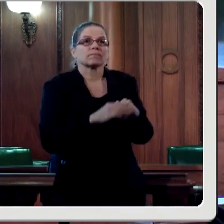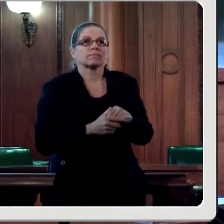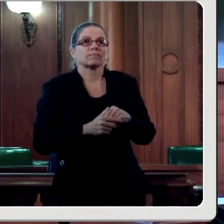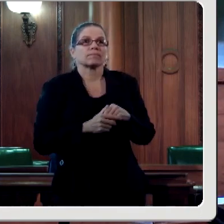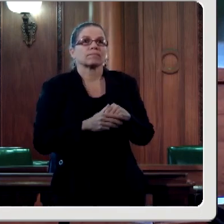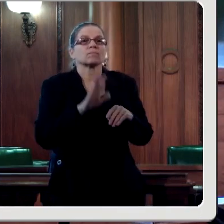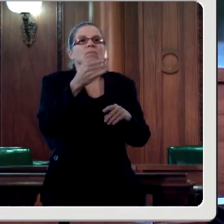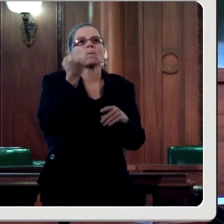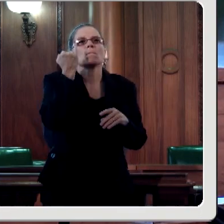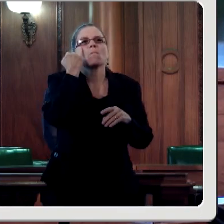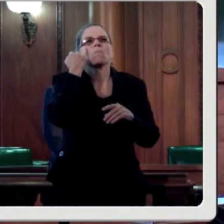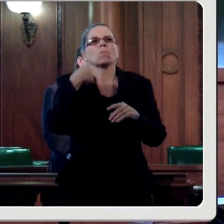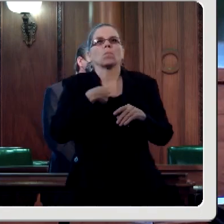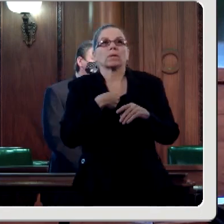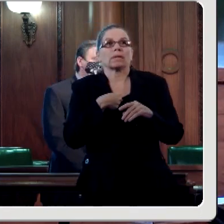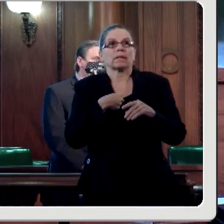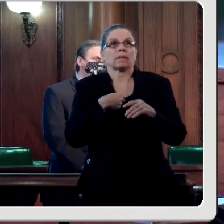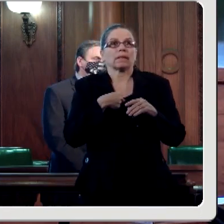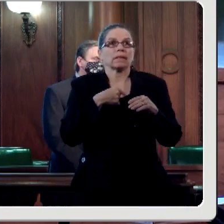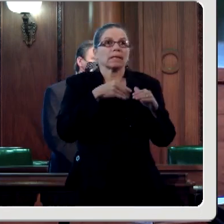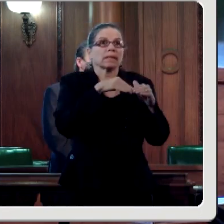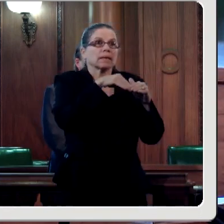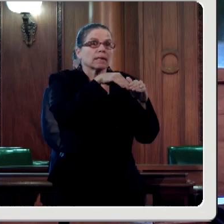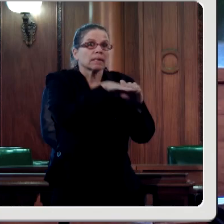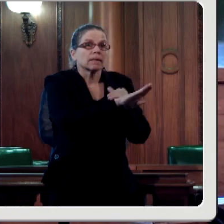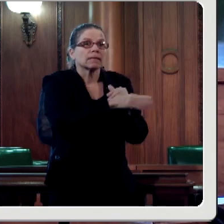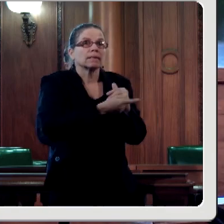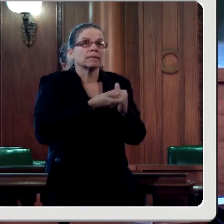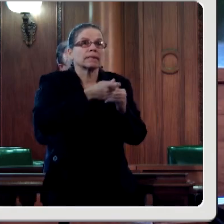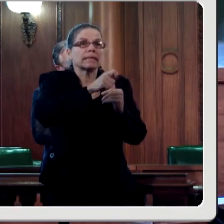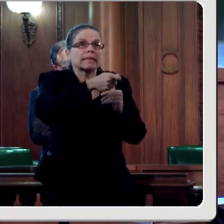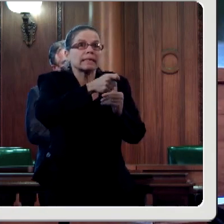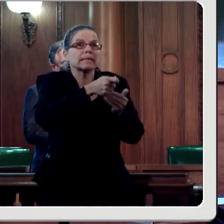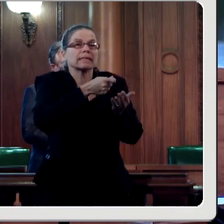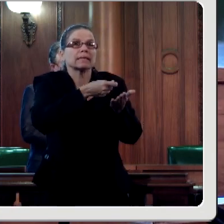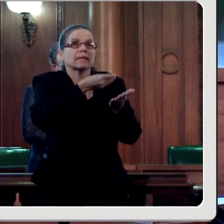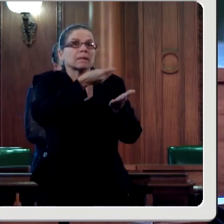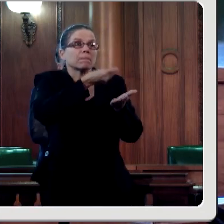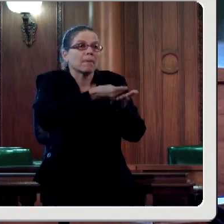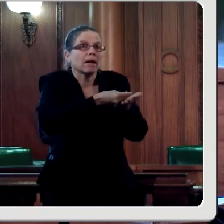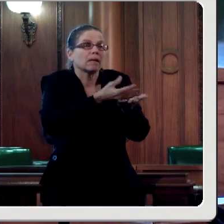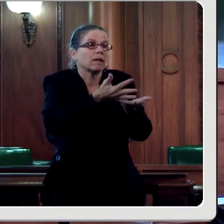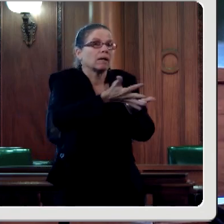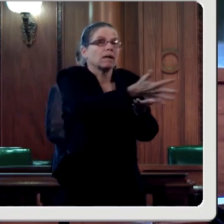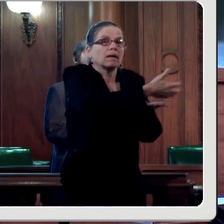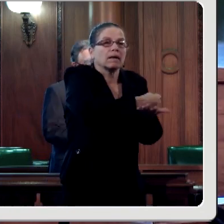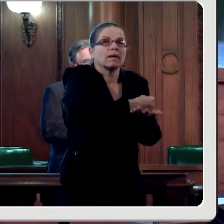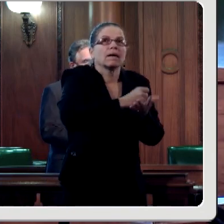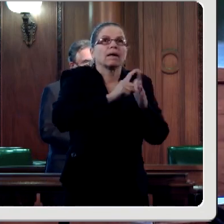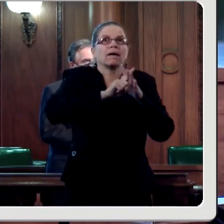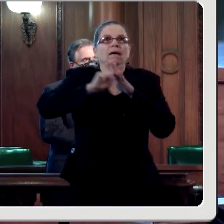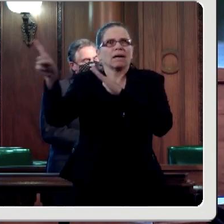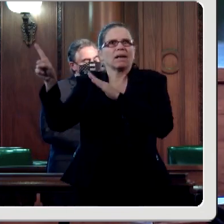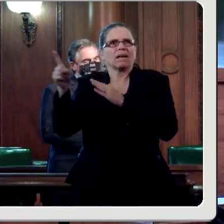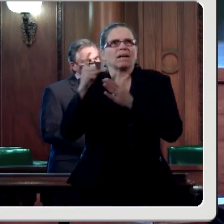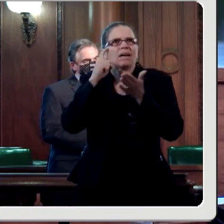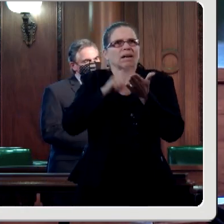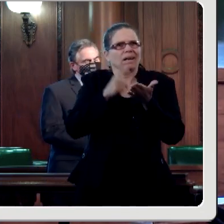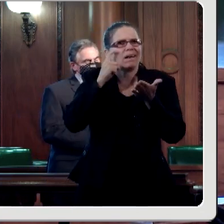and then he flees the house. They worked hard and were able to identify him as 21-year-old Bobby Guzman